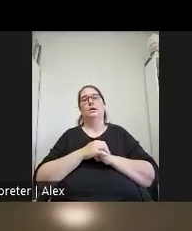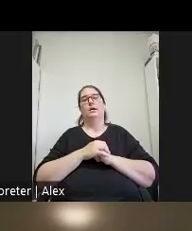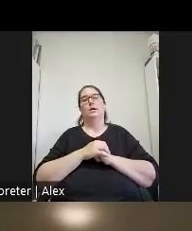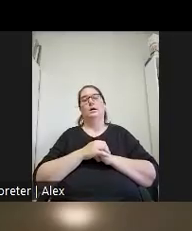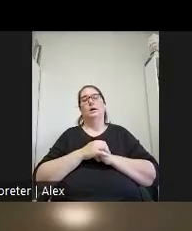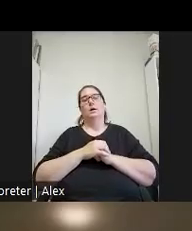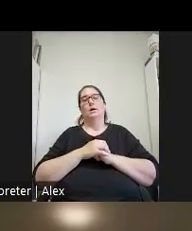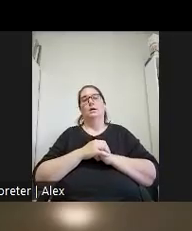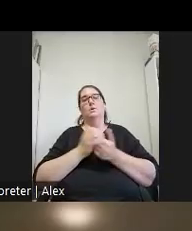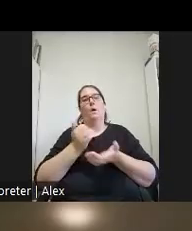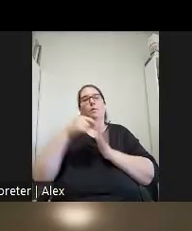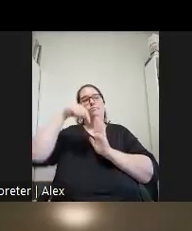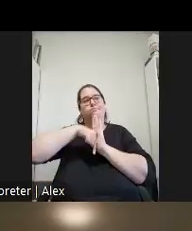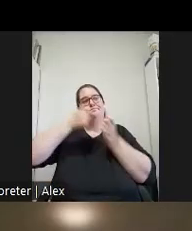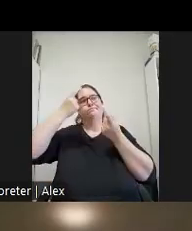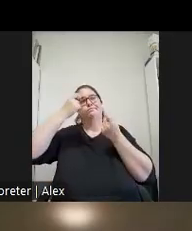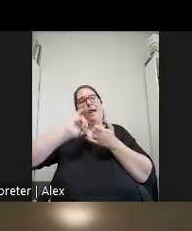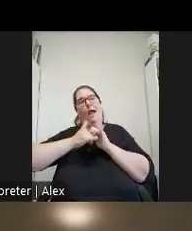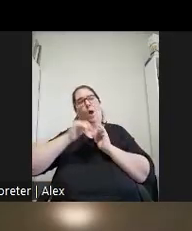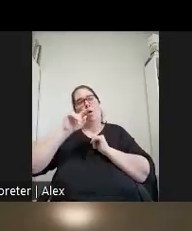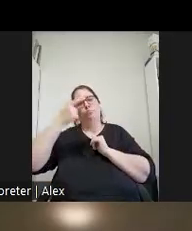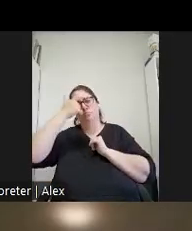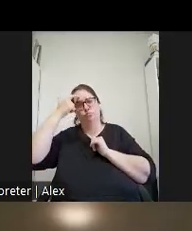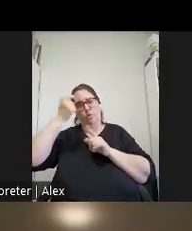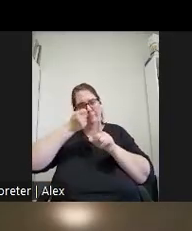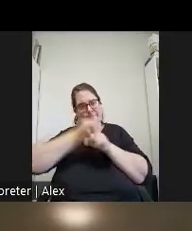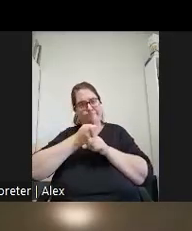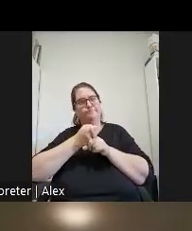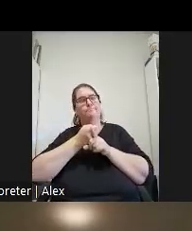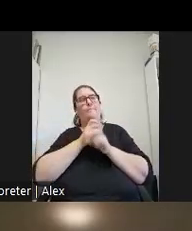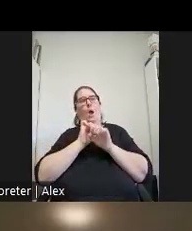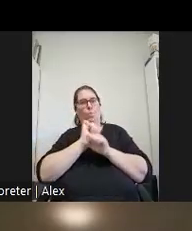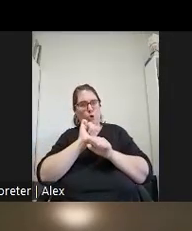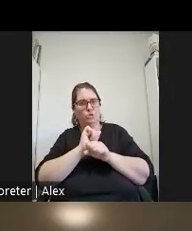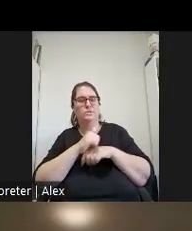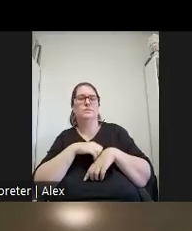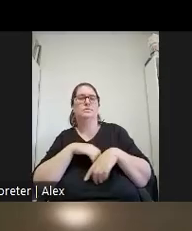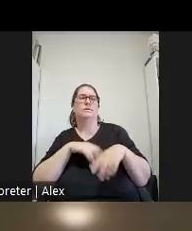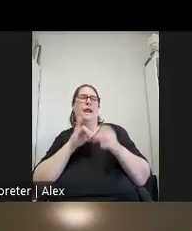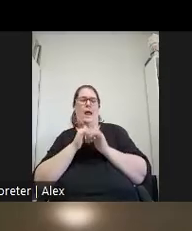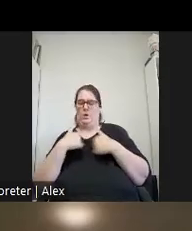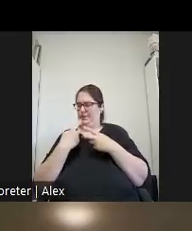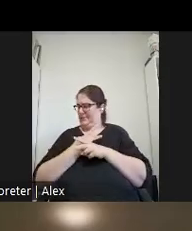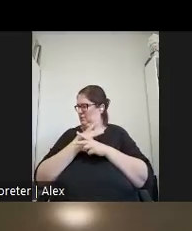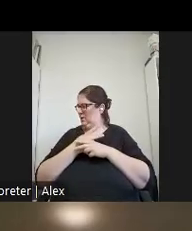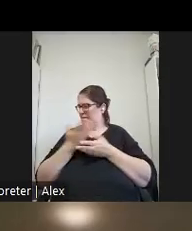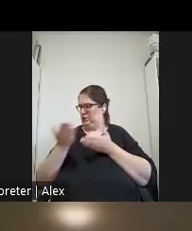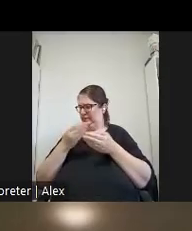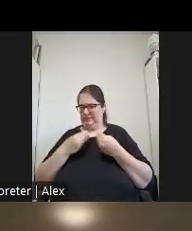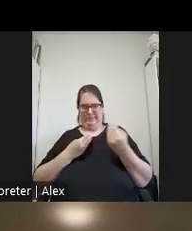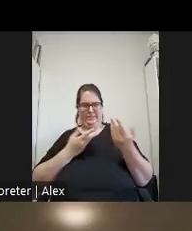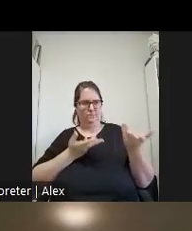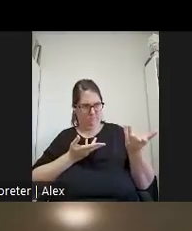our understanding of how trauma operates and how we can figure out delivering our services in a way